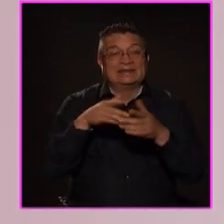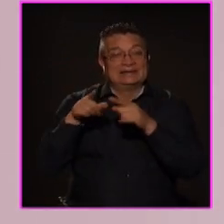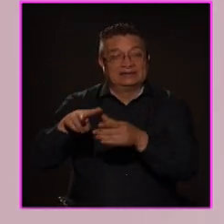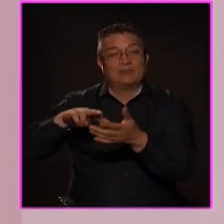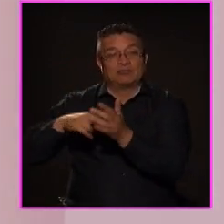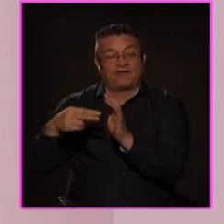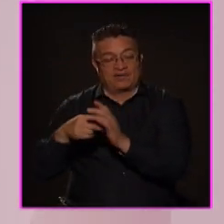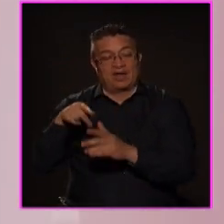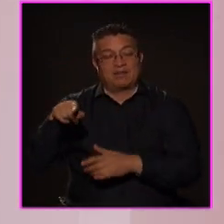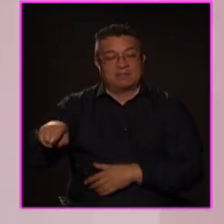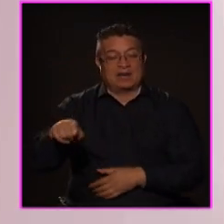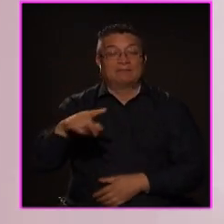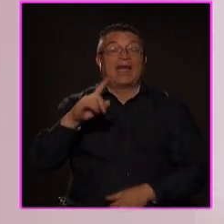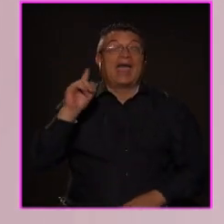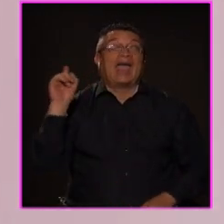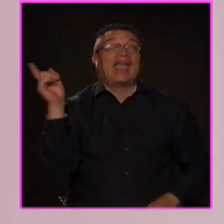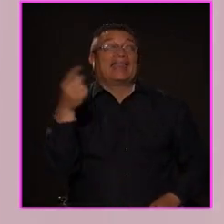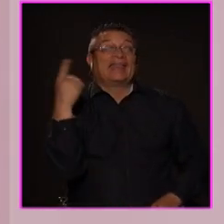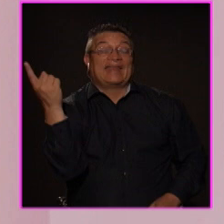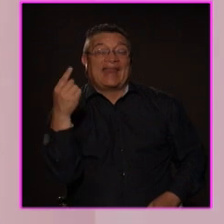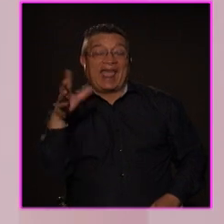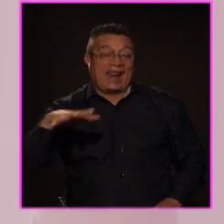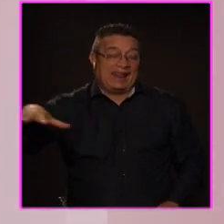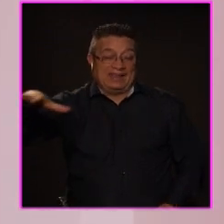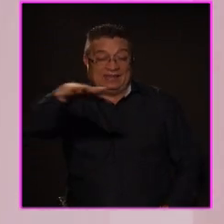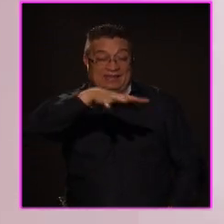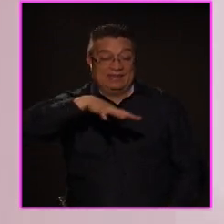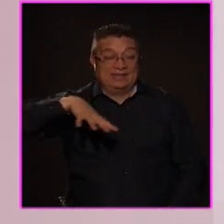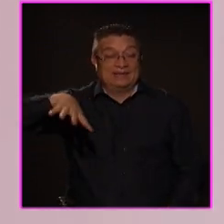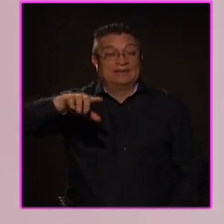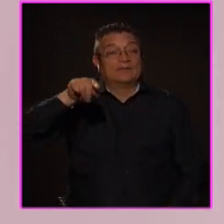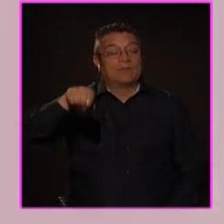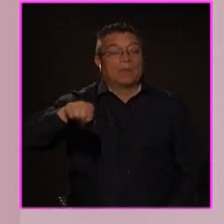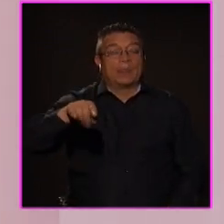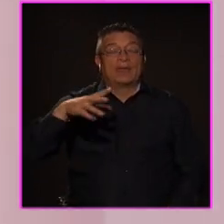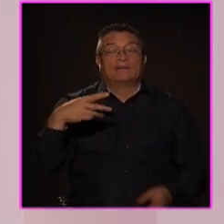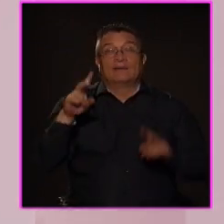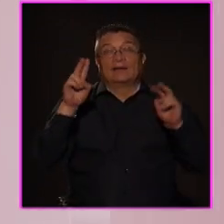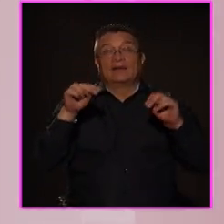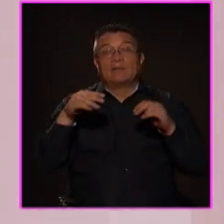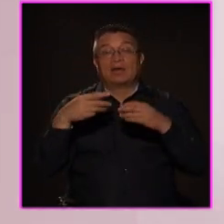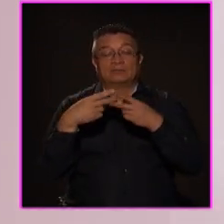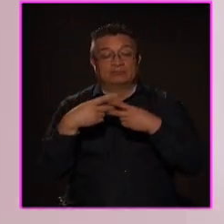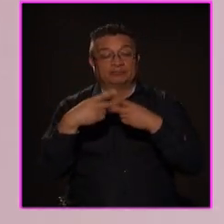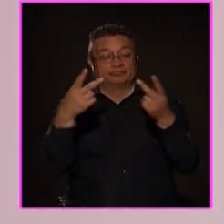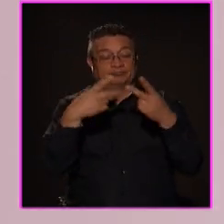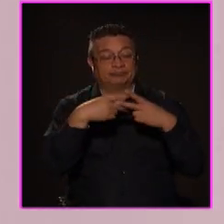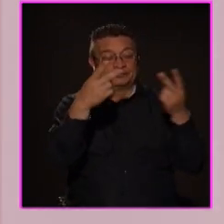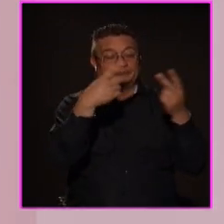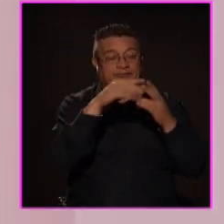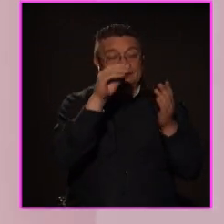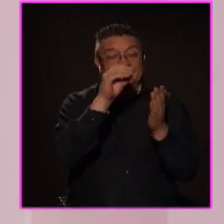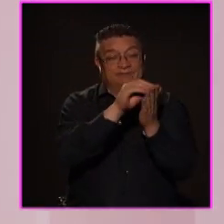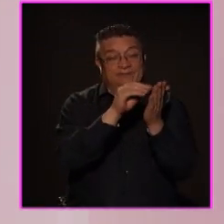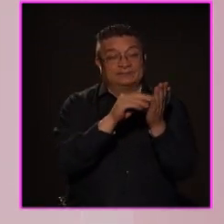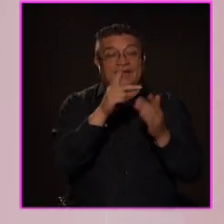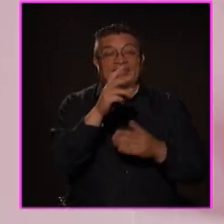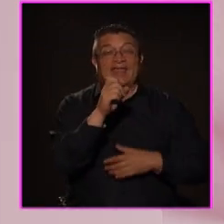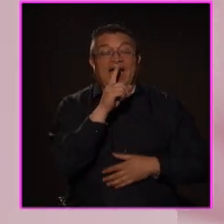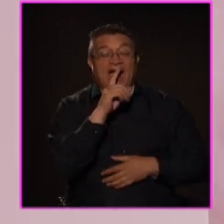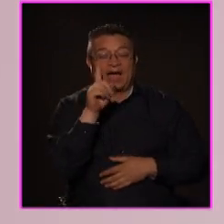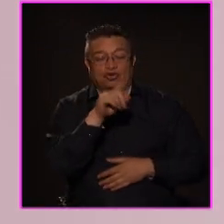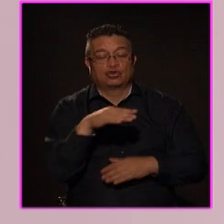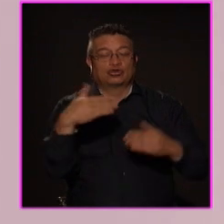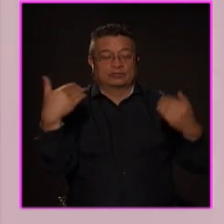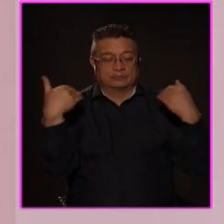generalizing outside the data distribution in the training phase. And what I'm not seeing, I'm